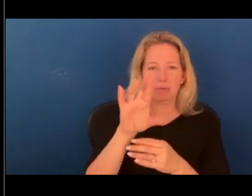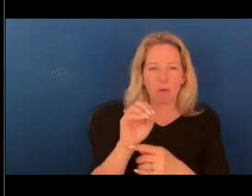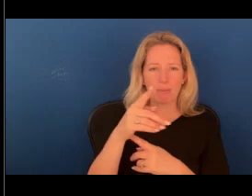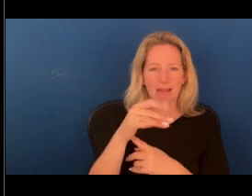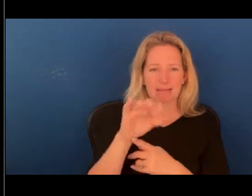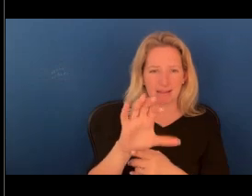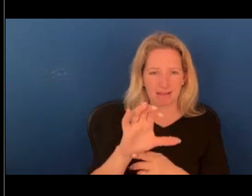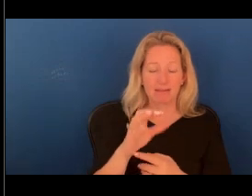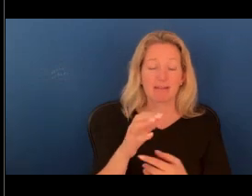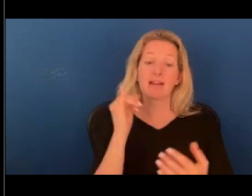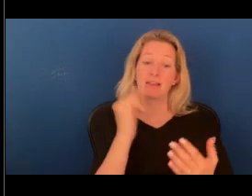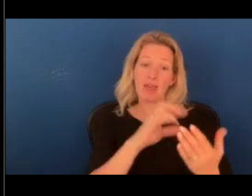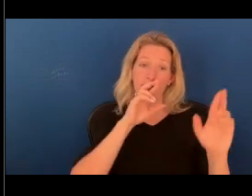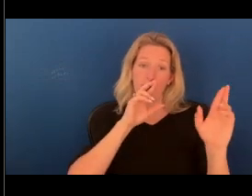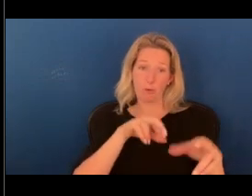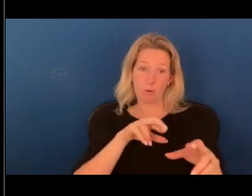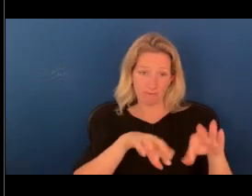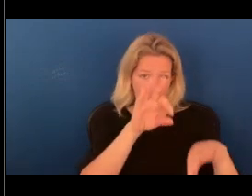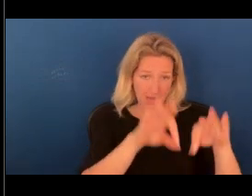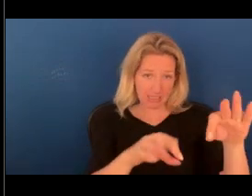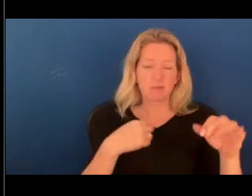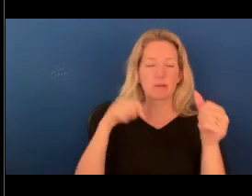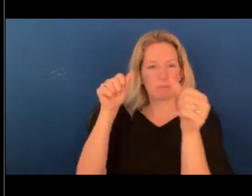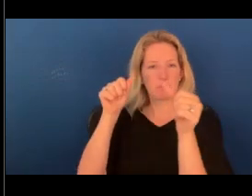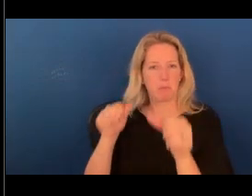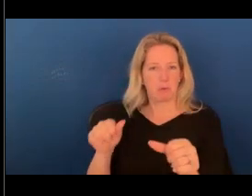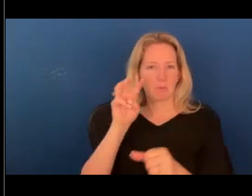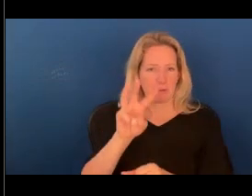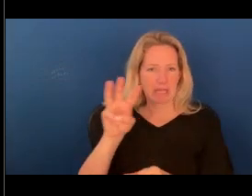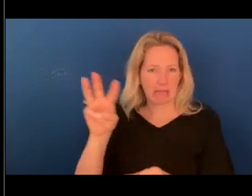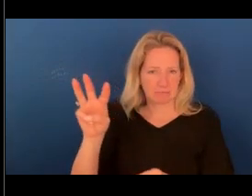our website. But after consulting with several experts,